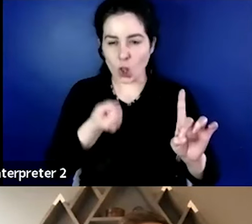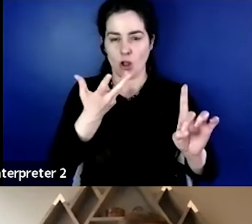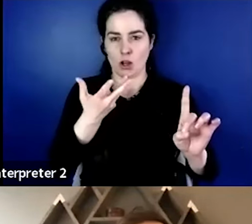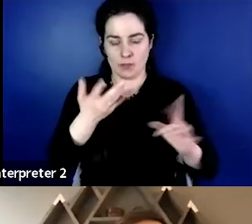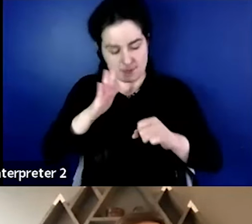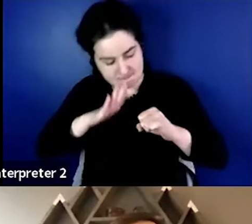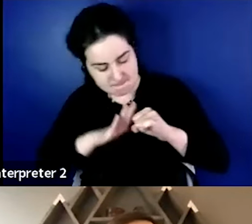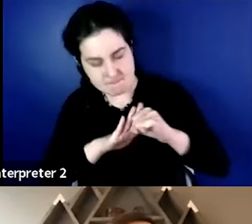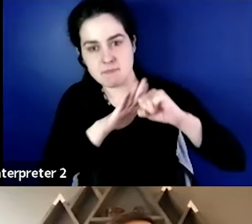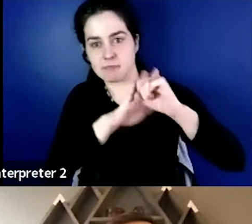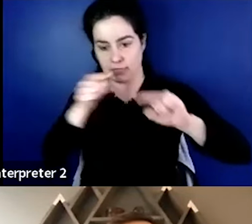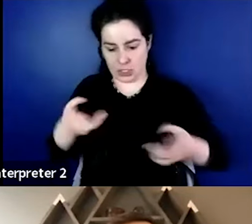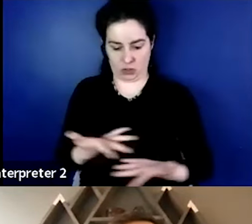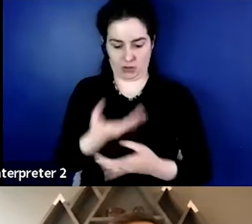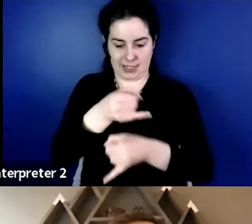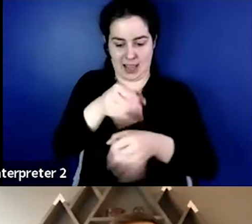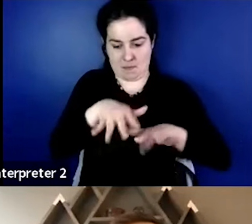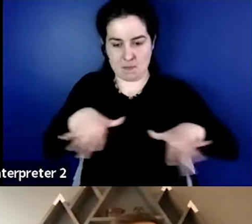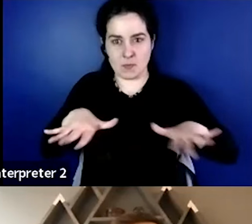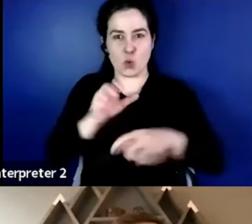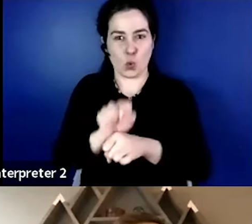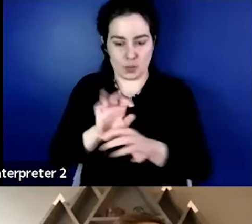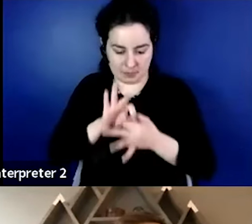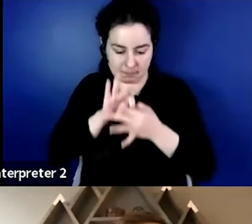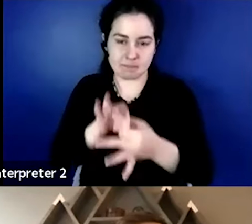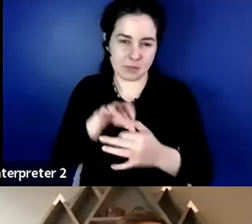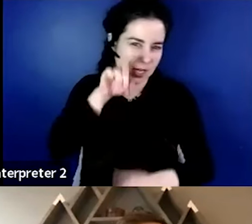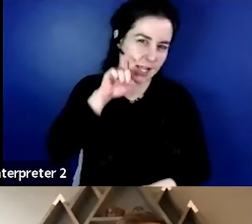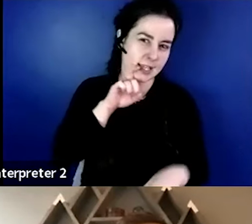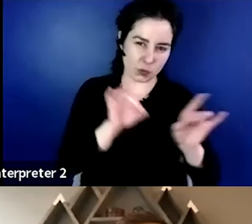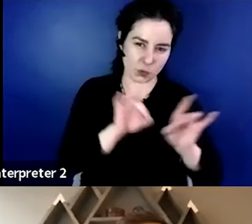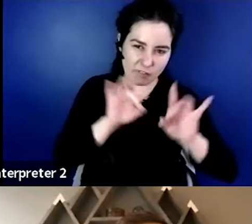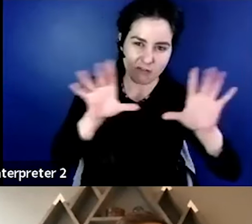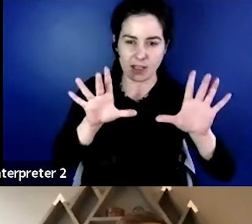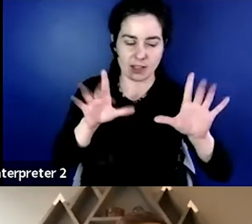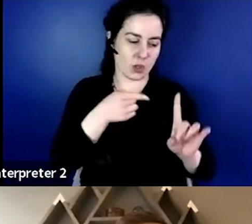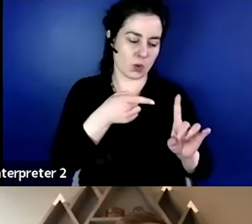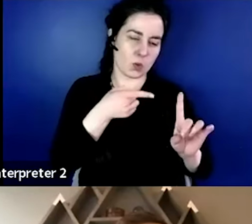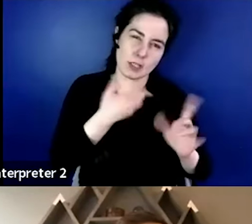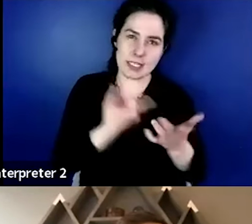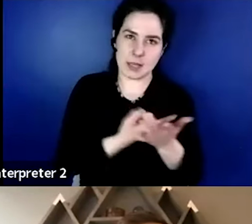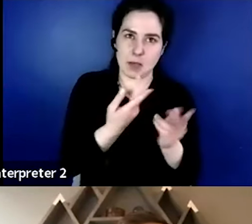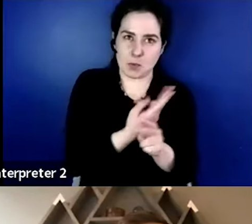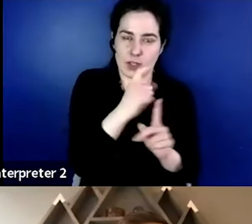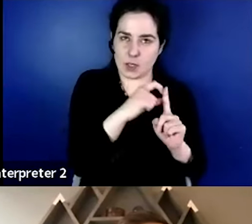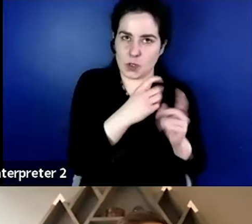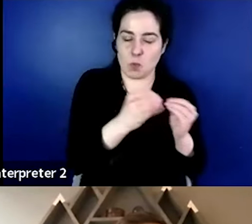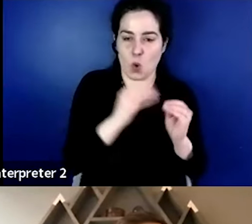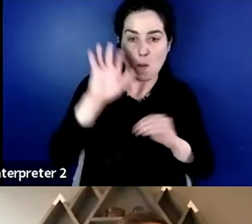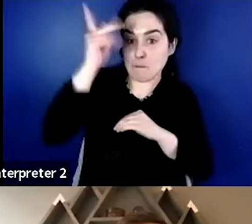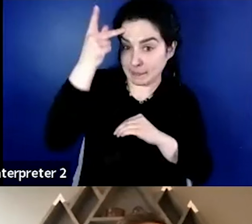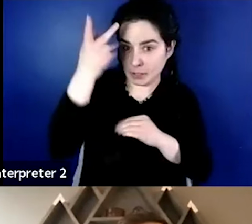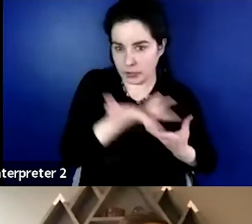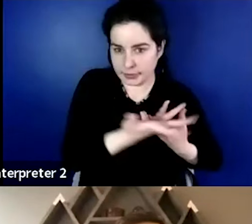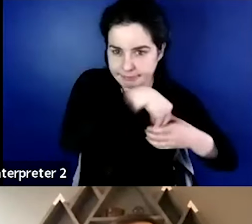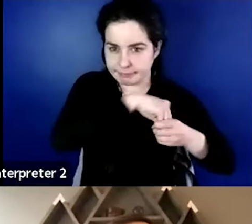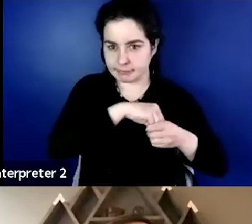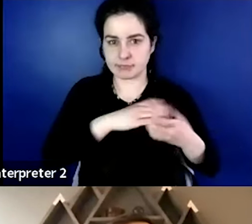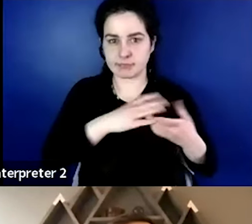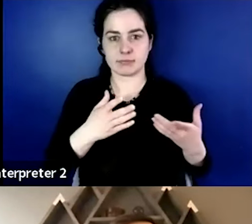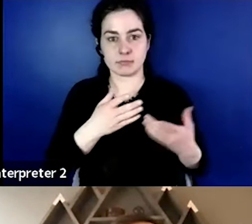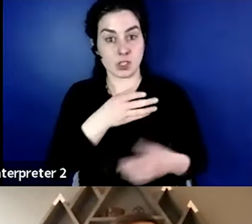has been on about sexual violence. So sometimes using that is a political choice to get people on side. So you're working on sexual violence, so